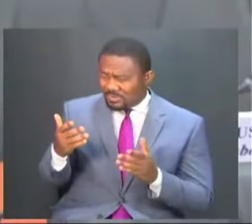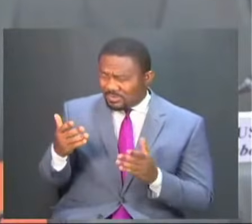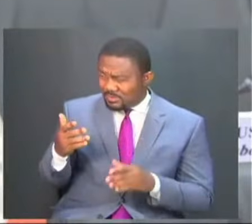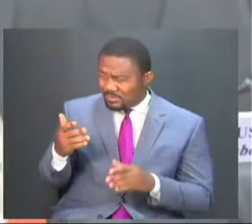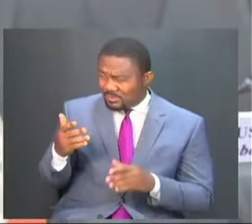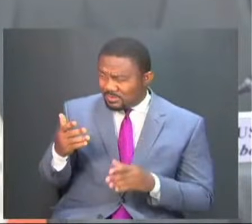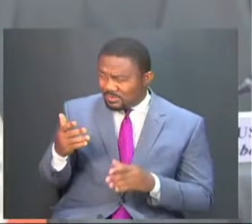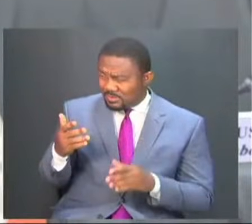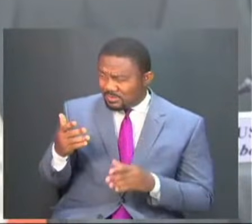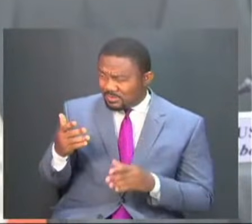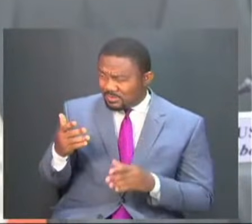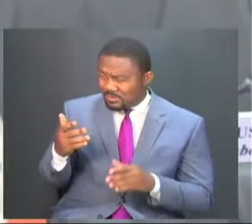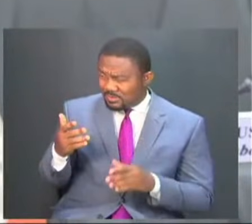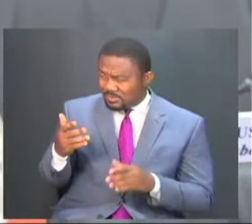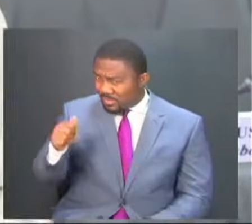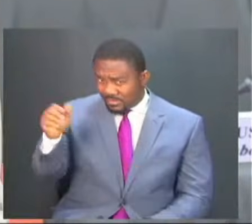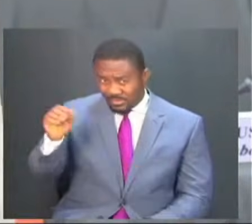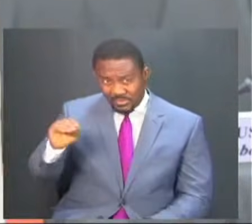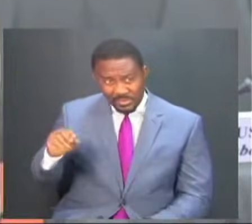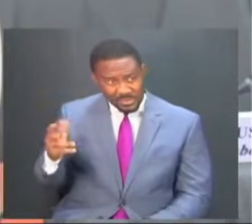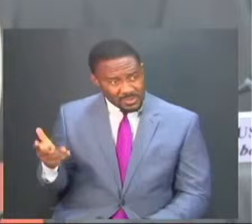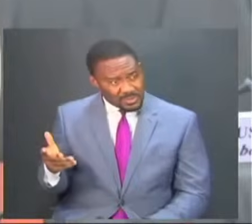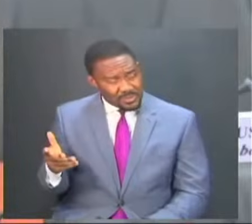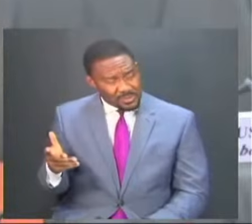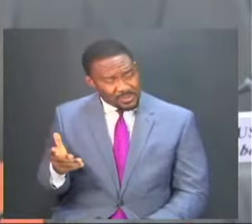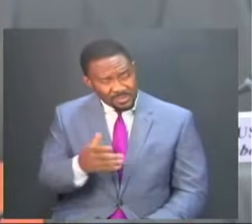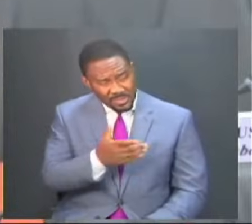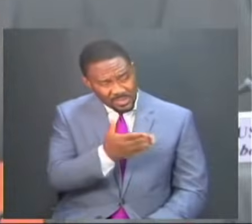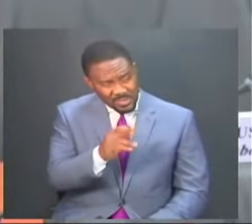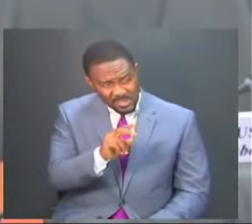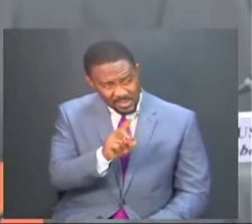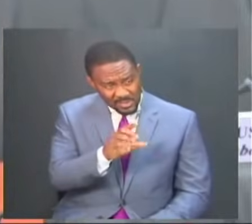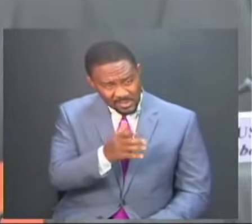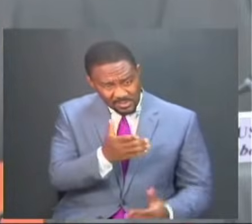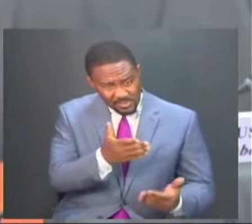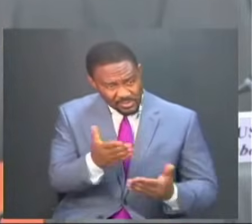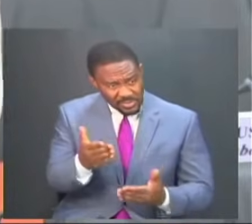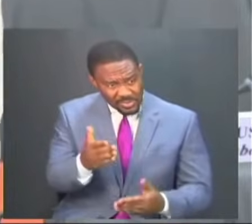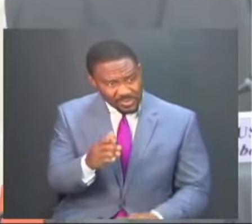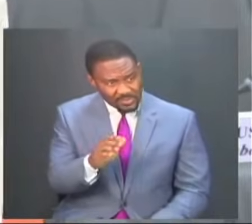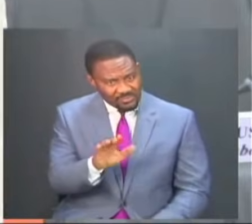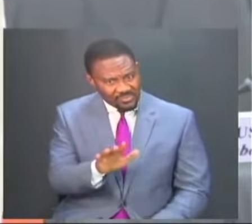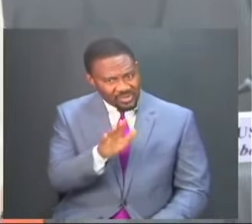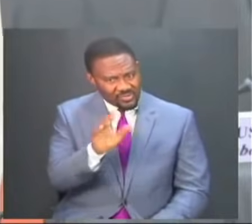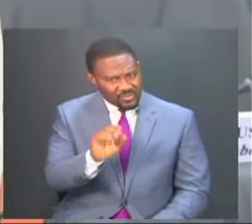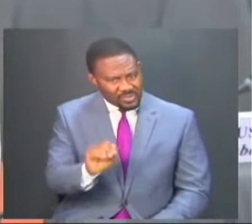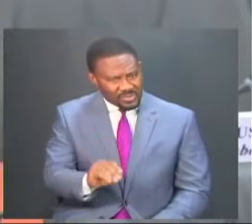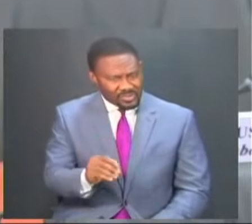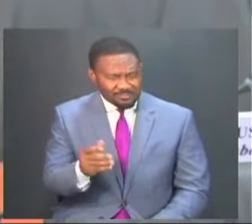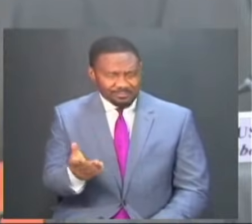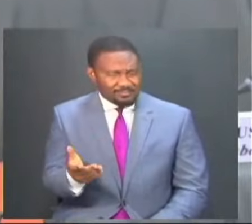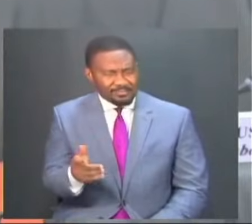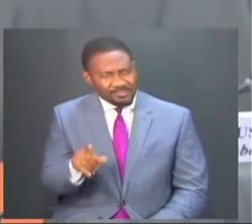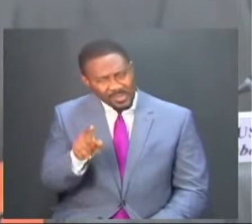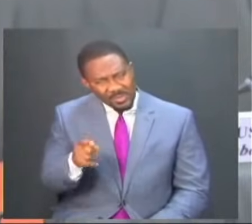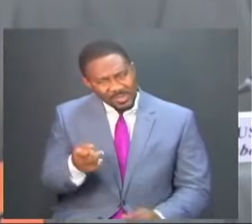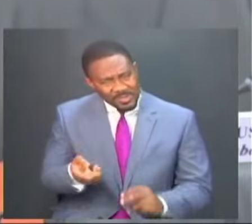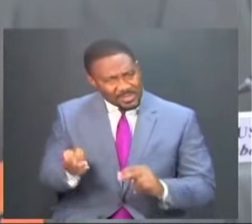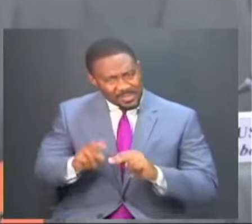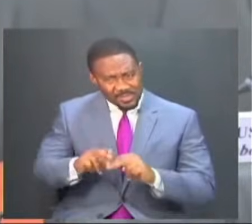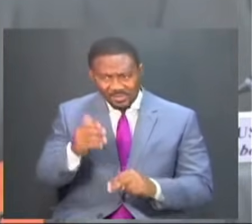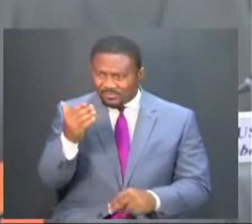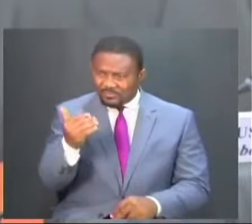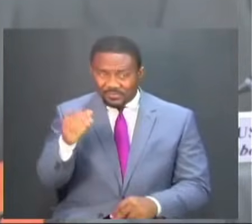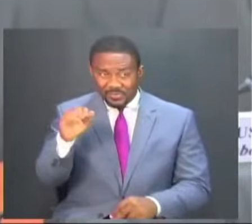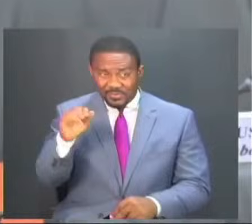The minimum should be 10 or 15. Then we know that something better is going back into the communities to develop them. Mr. Speaker, with these